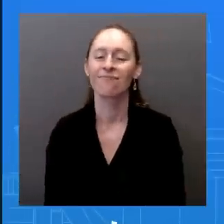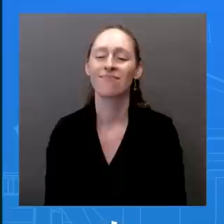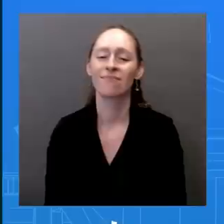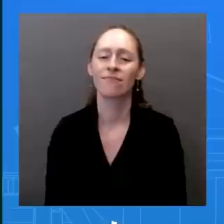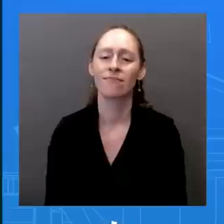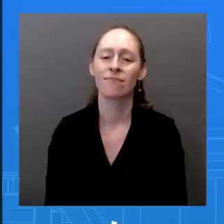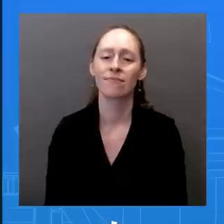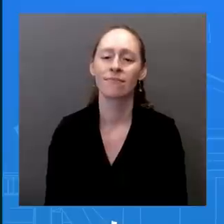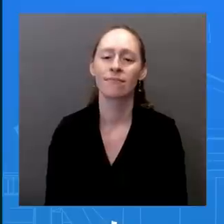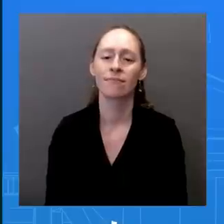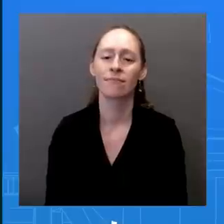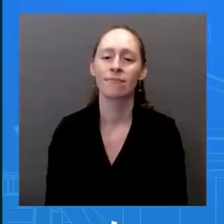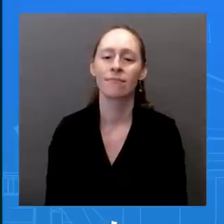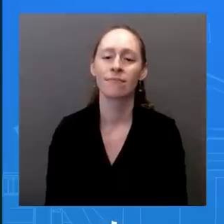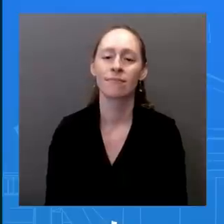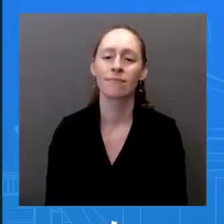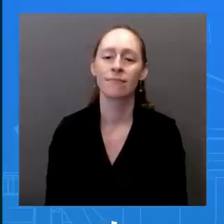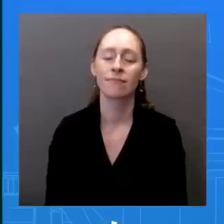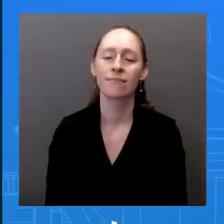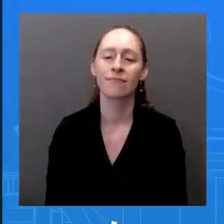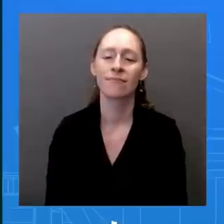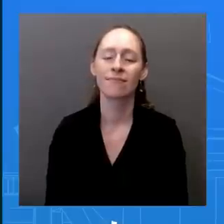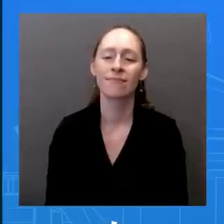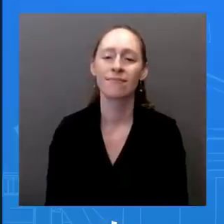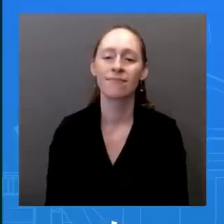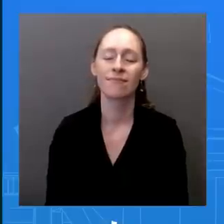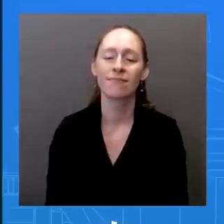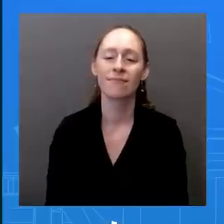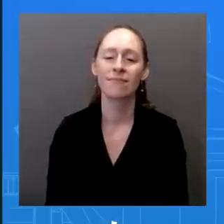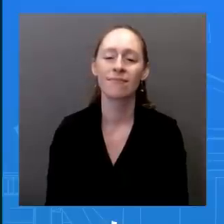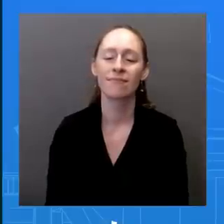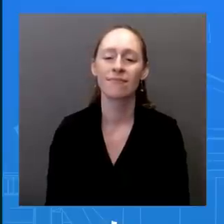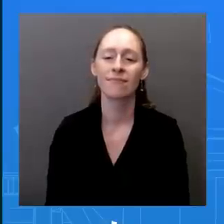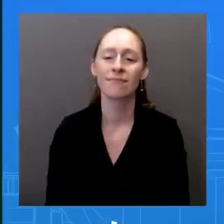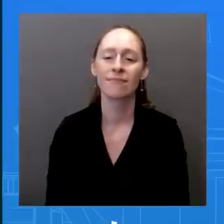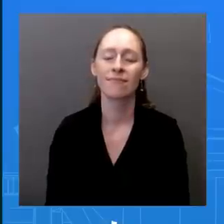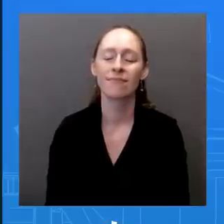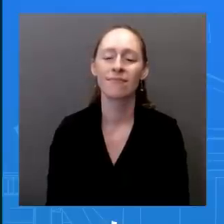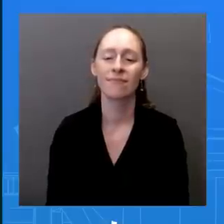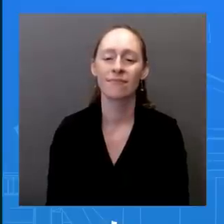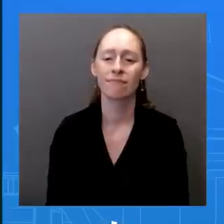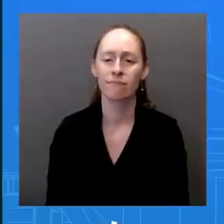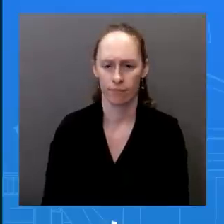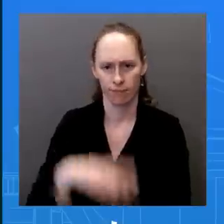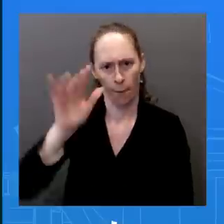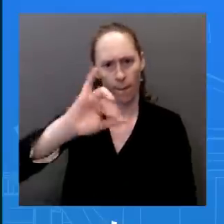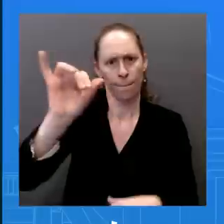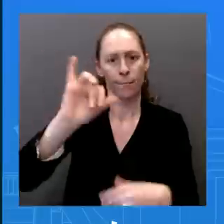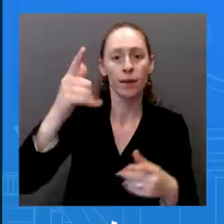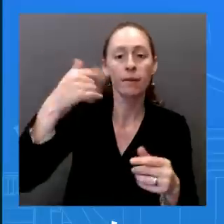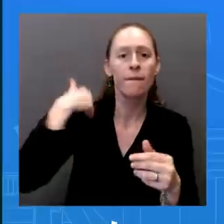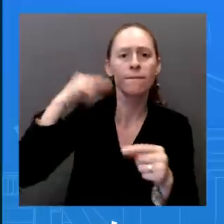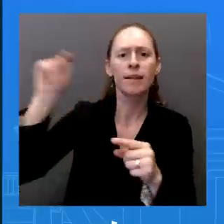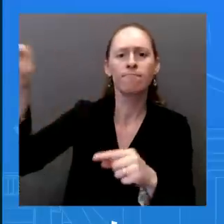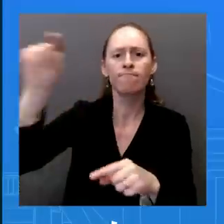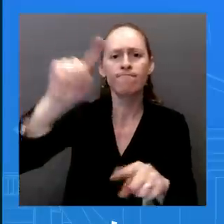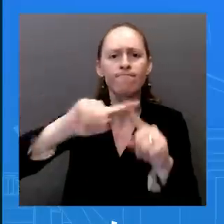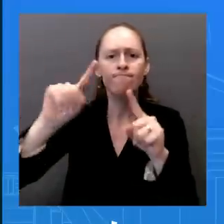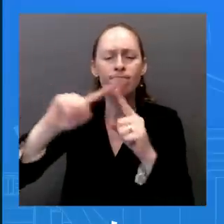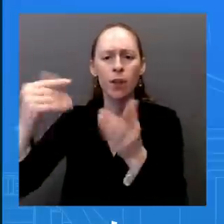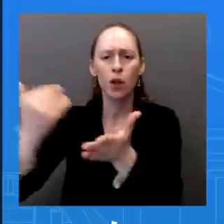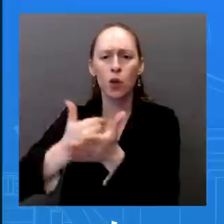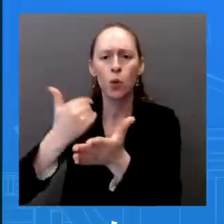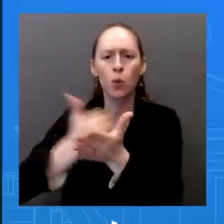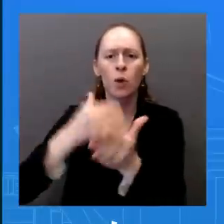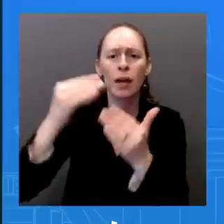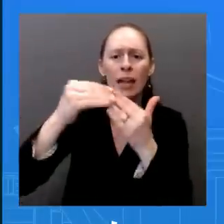next Secretary General of the International Telecommunications Union. Ms. Bogdan-Martin possesses the integrity, experience,